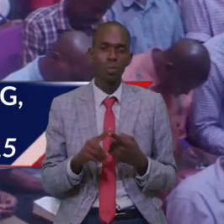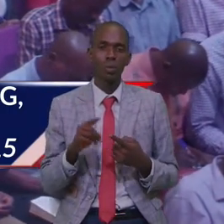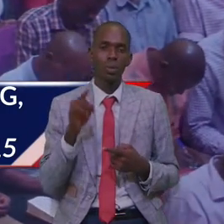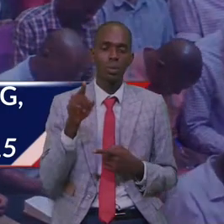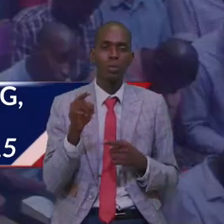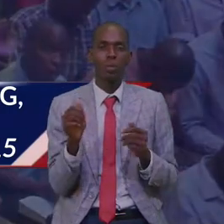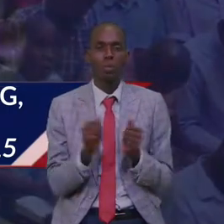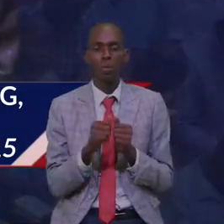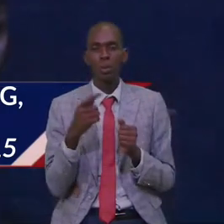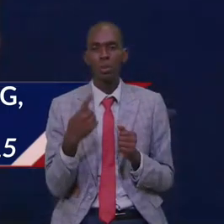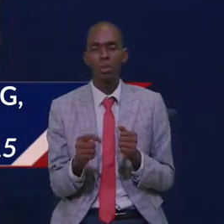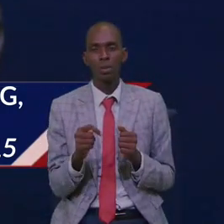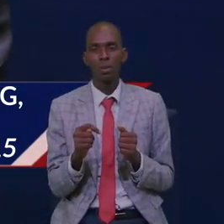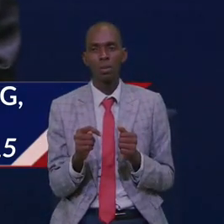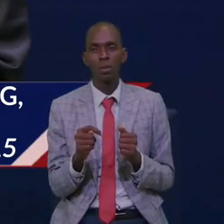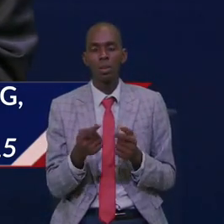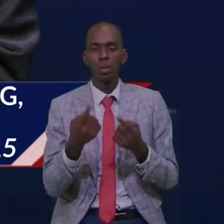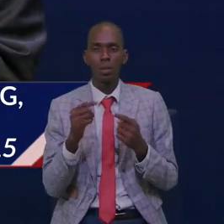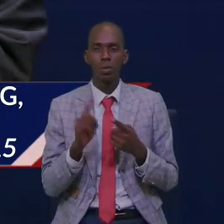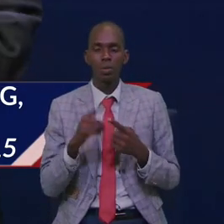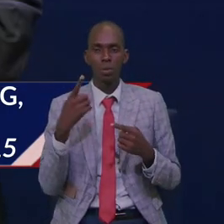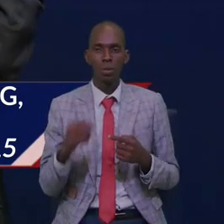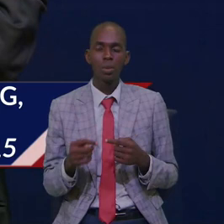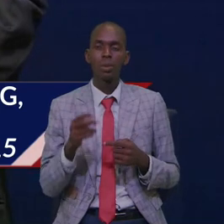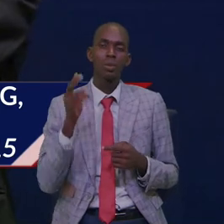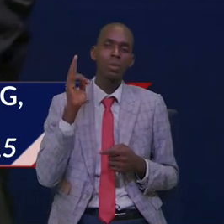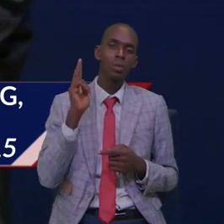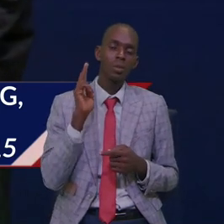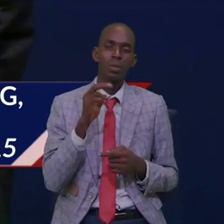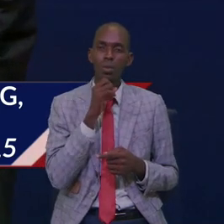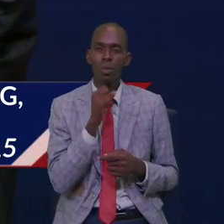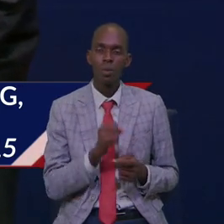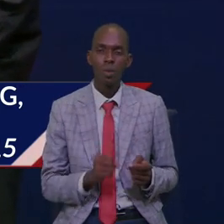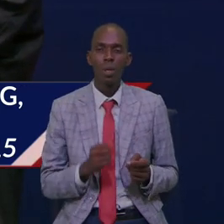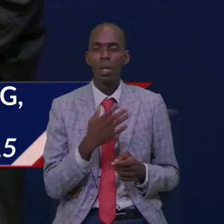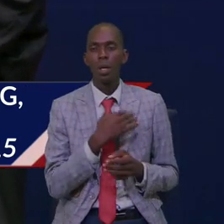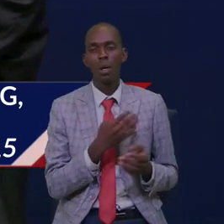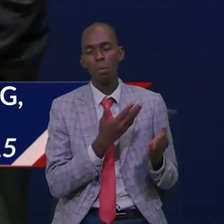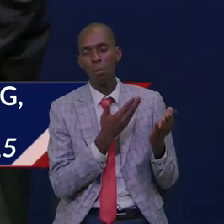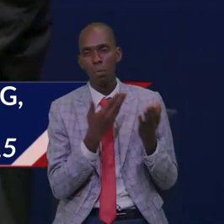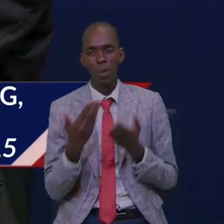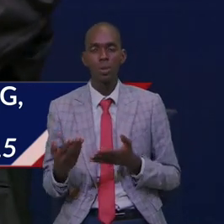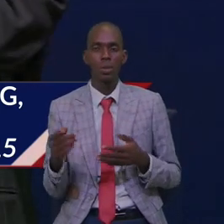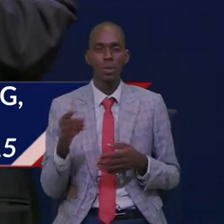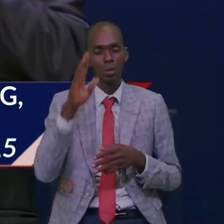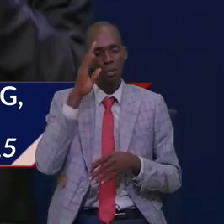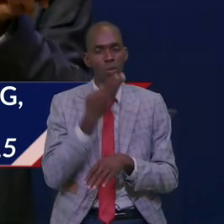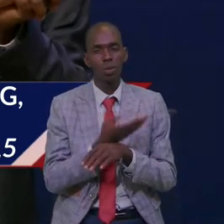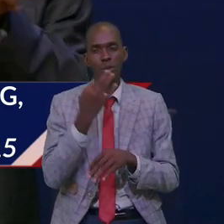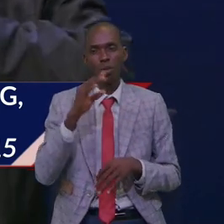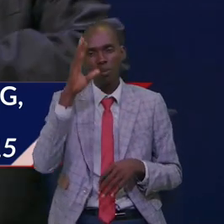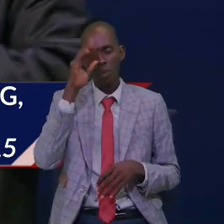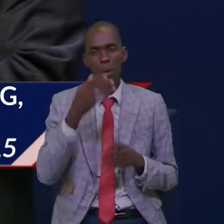clouds of heaven, and came to the Ancient of Days, and they brought him, the Son of Man,